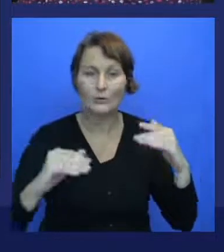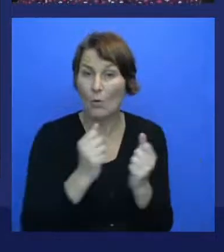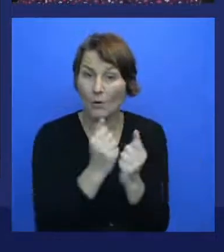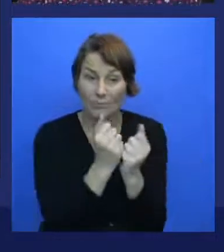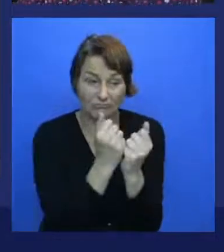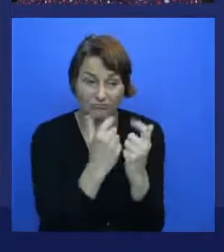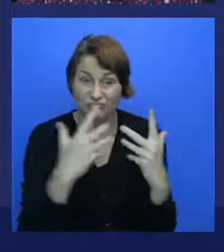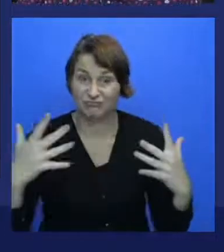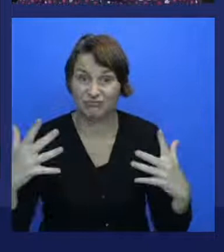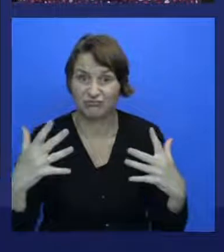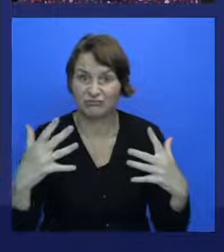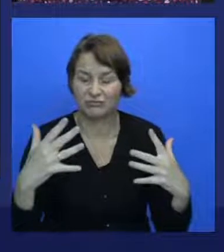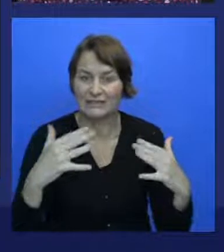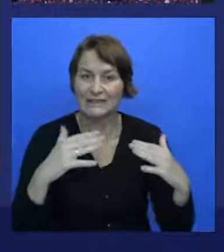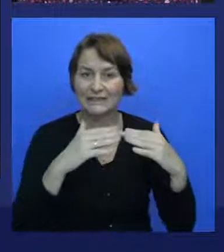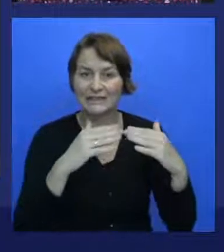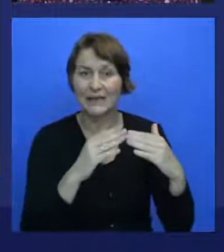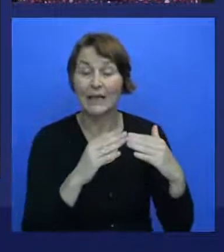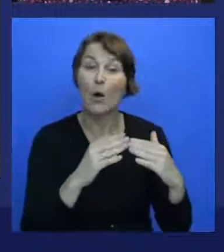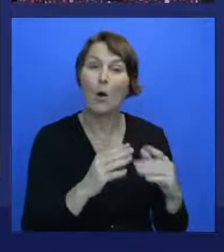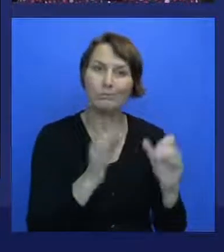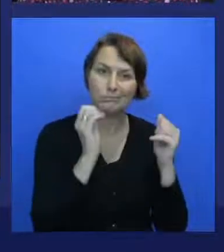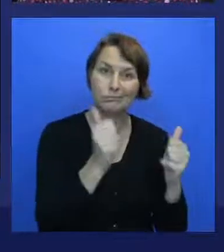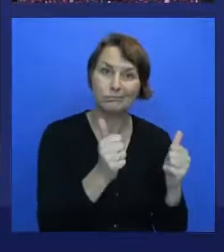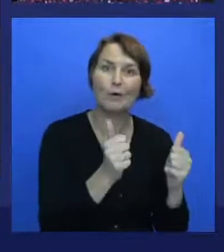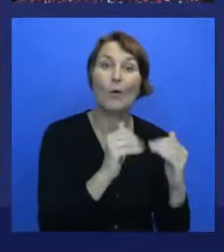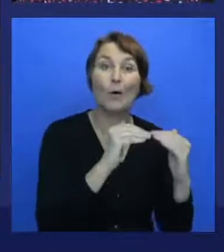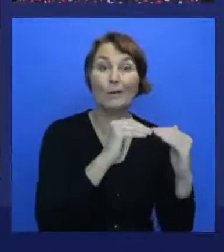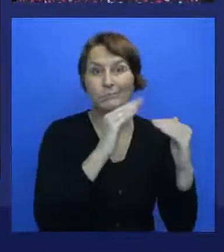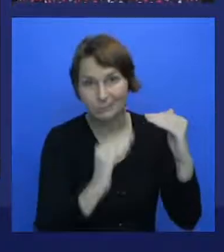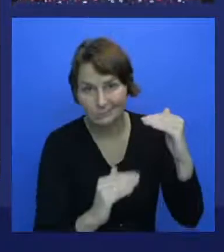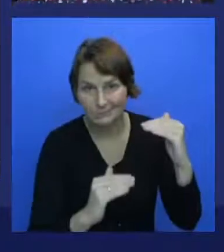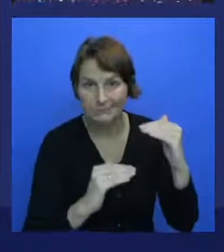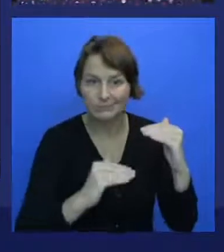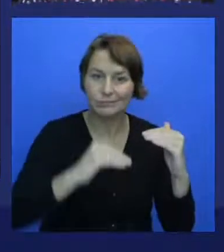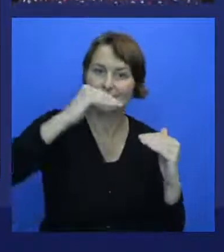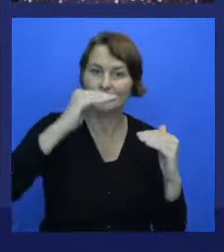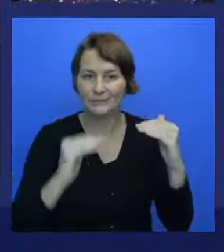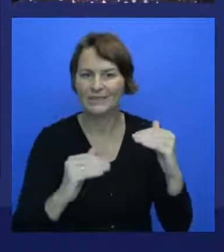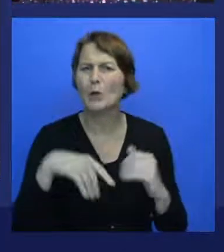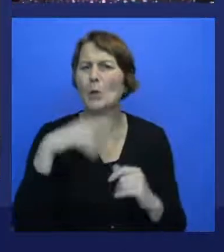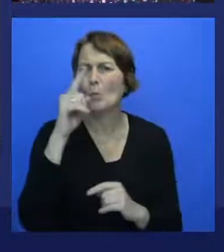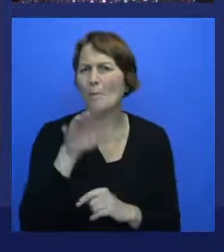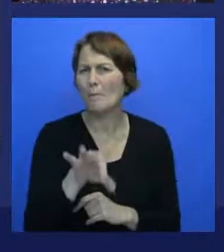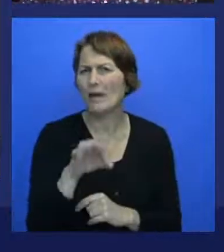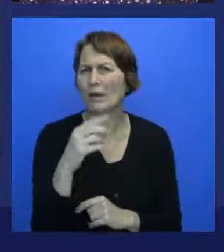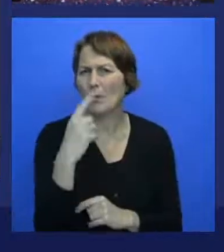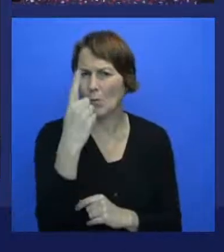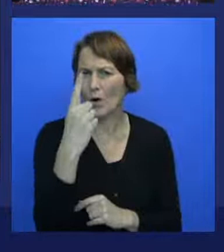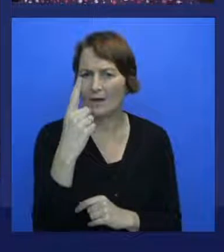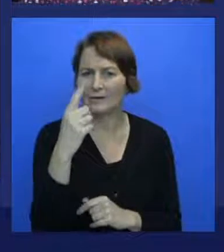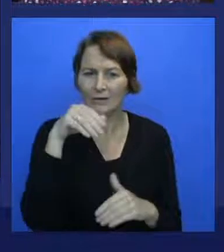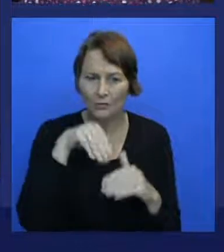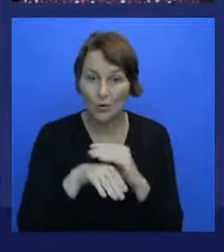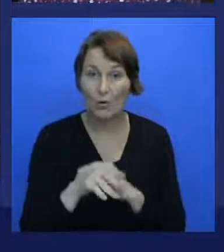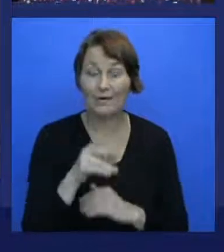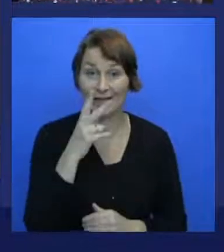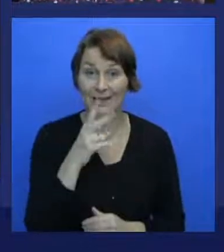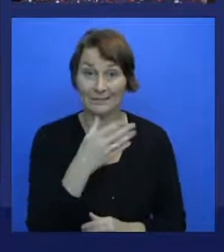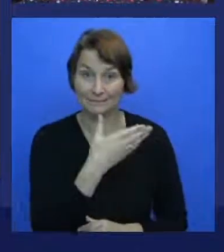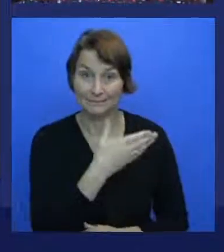me go into one particular data point. So let me go into this one here, and you're going to see that you can go to something called an incident hub that